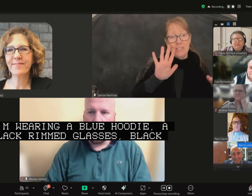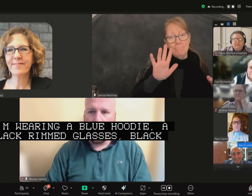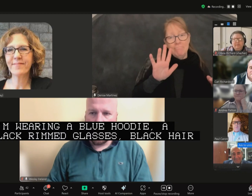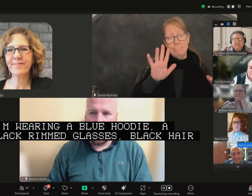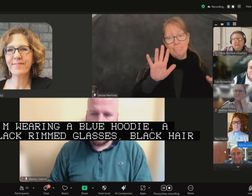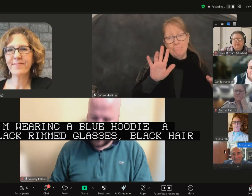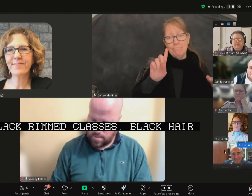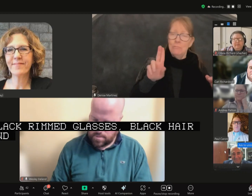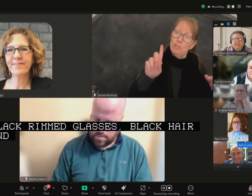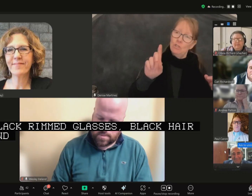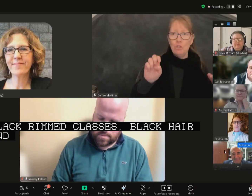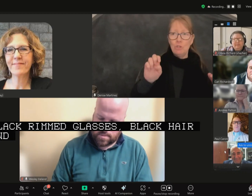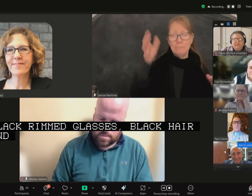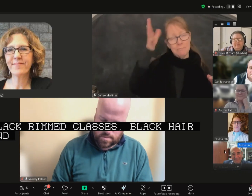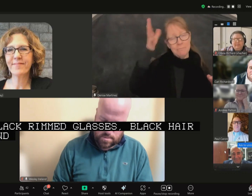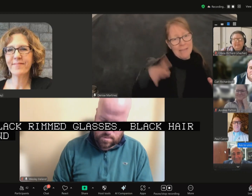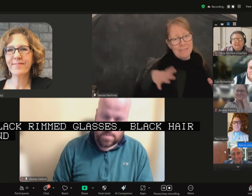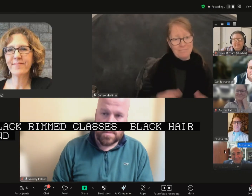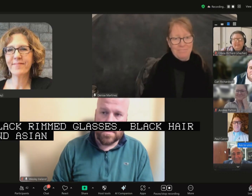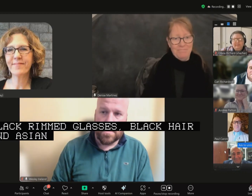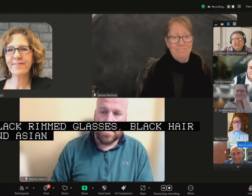man.